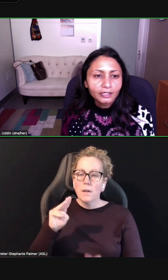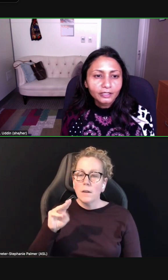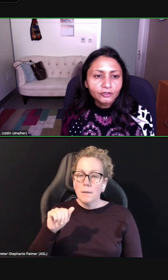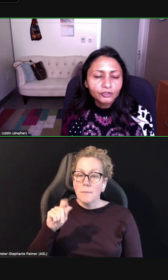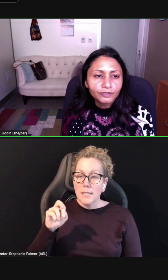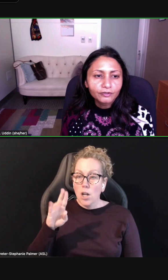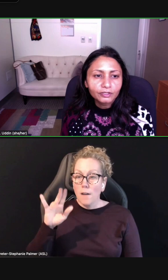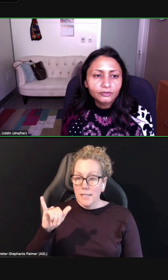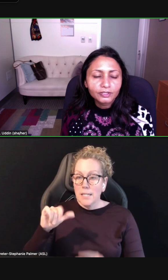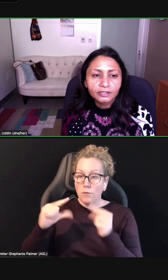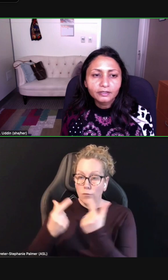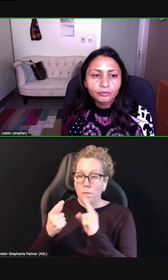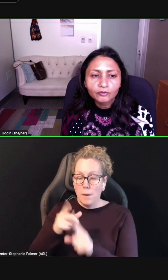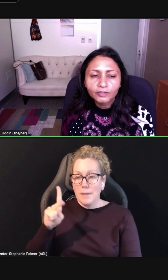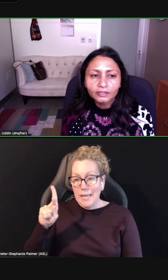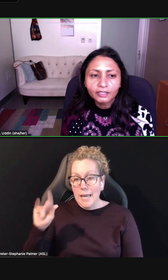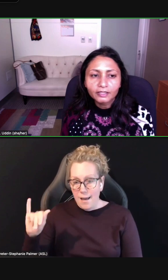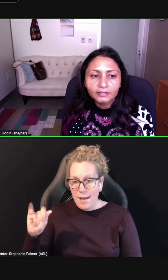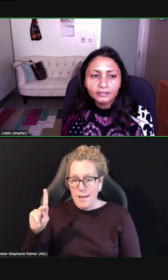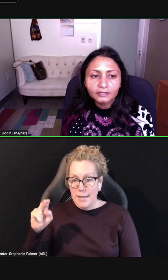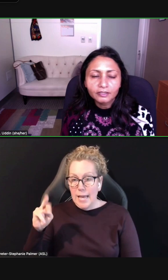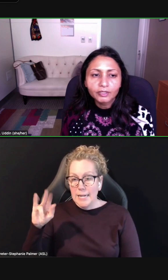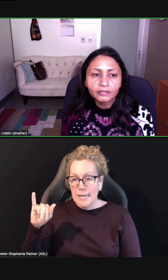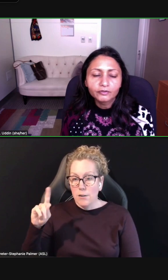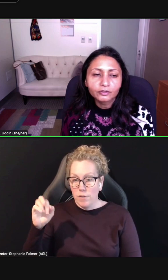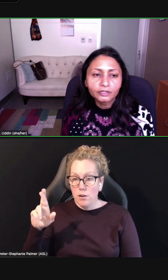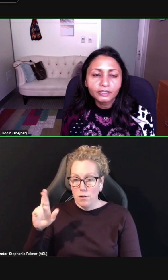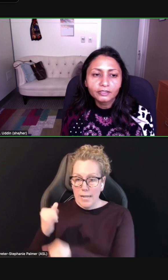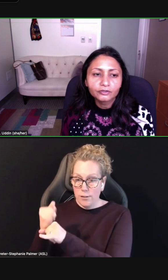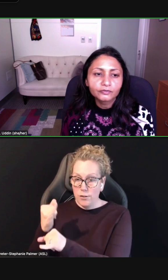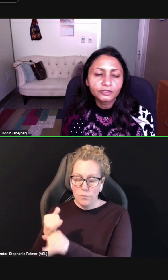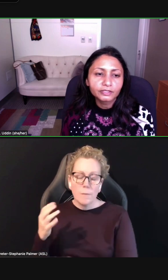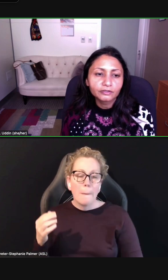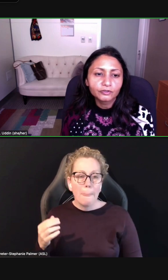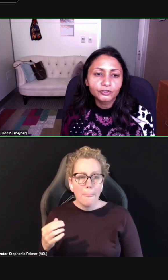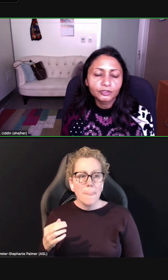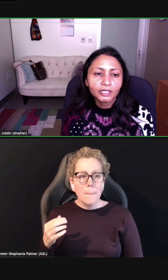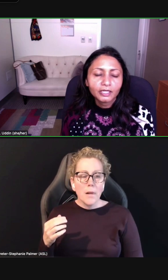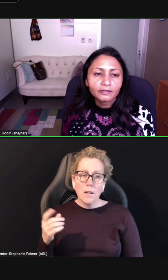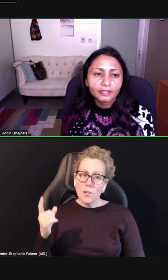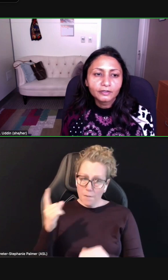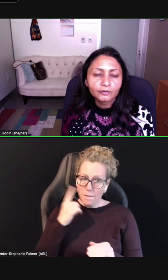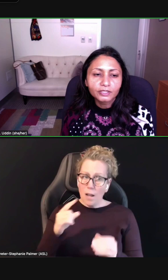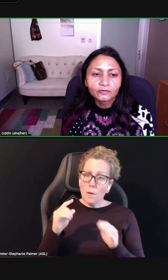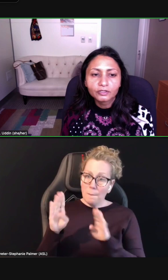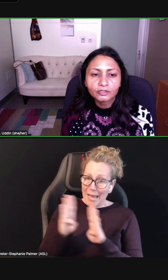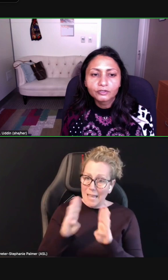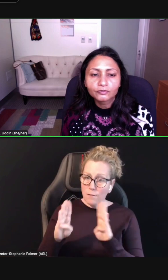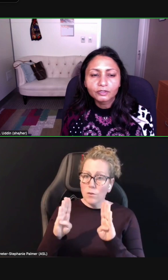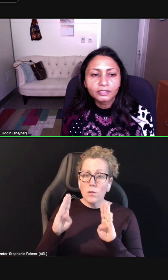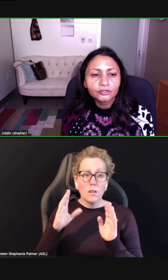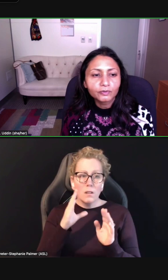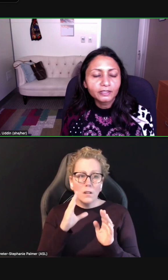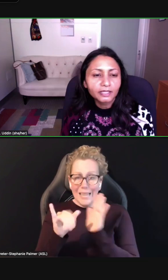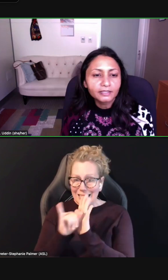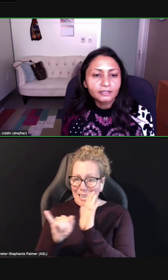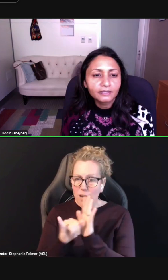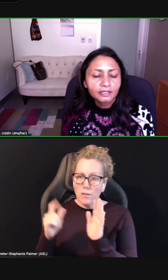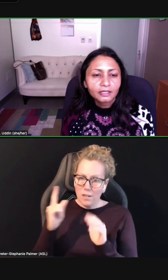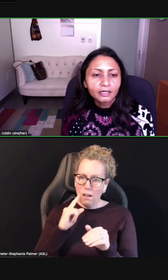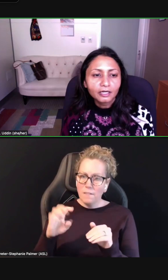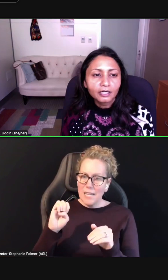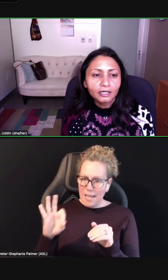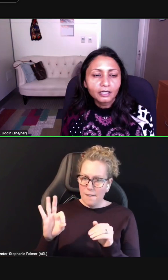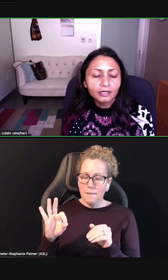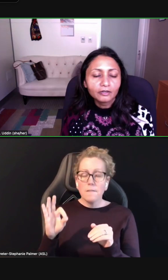Krieger. And she found that using latent profile analysis and behavioral indicators of executive function that there was evidence for at least 3